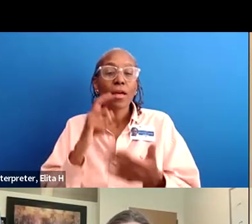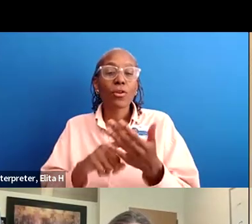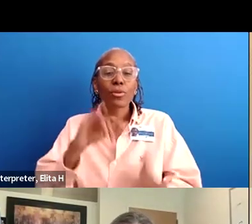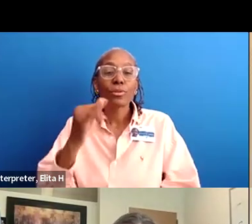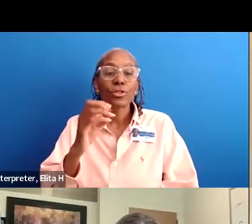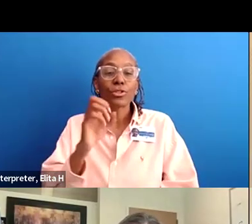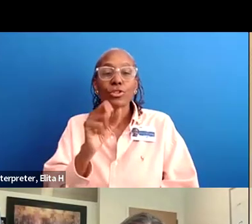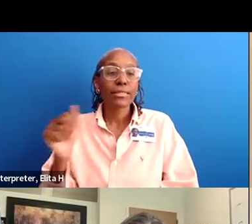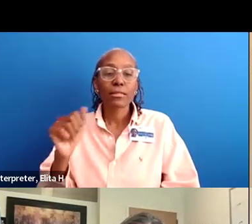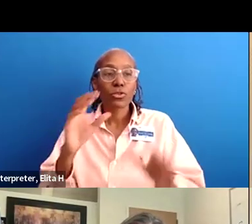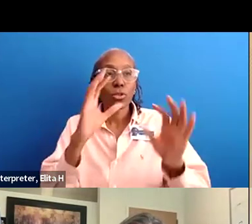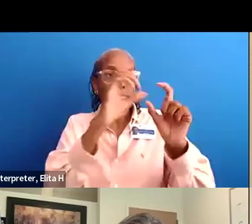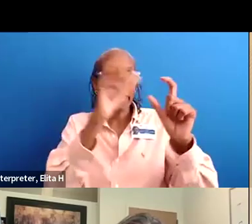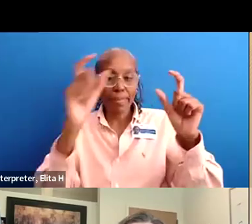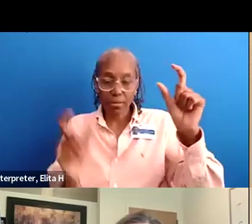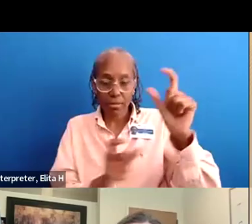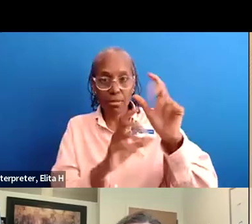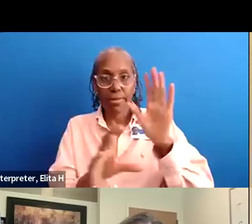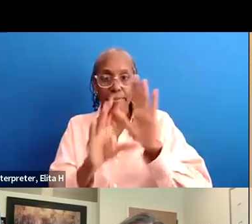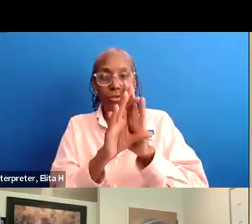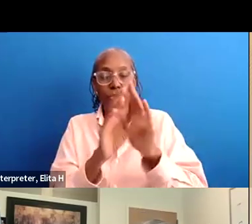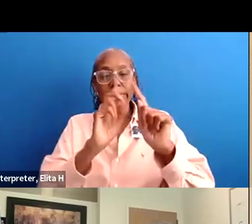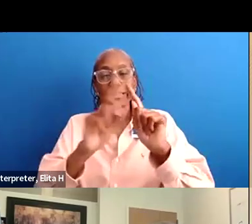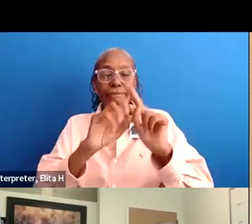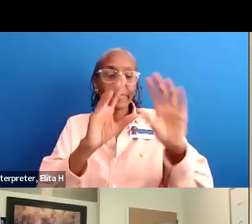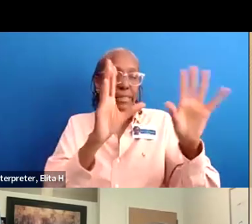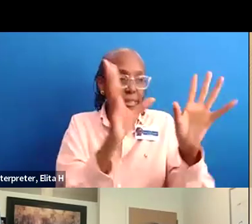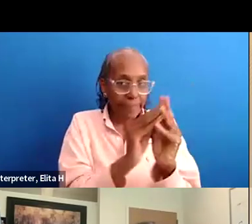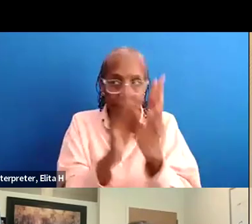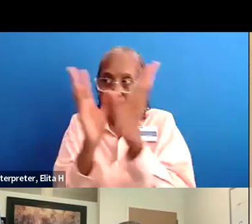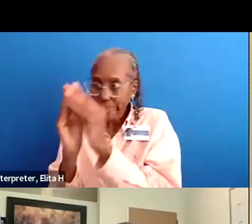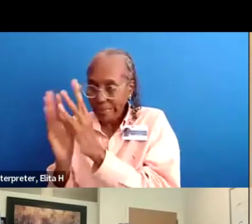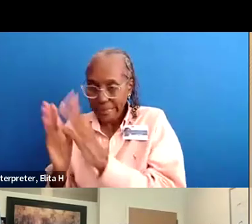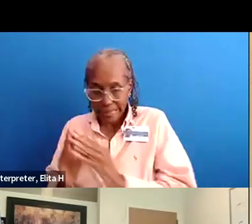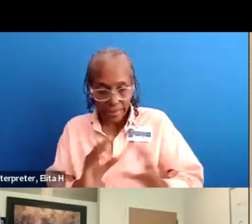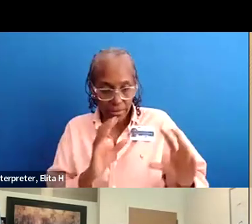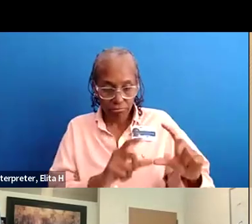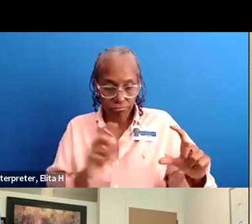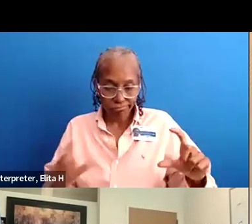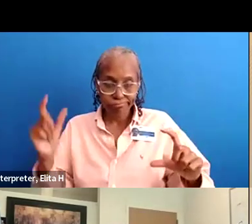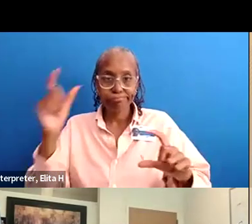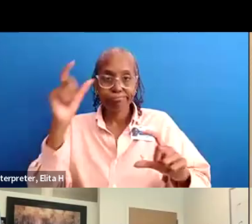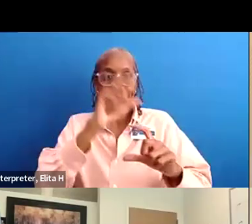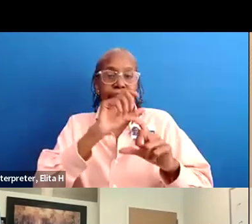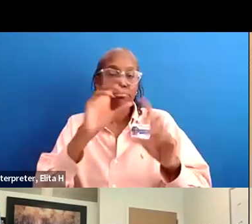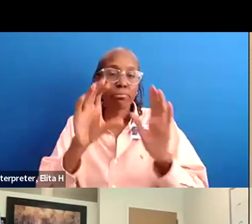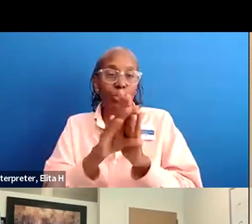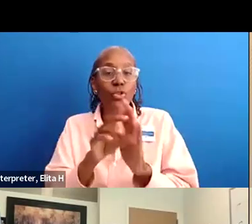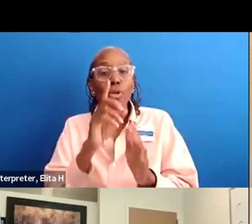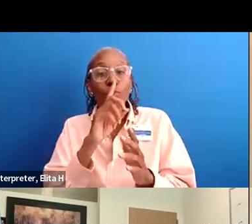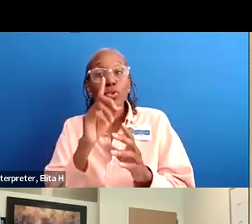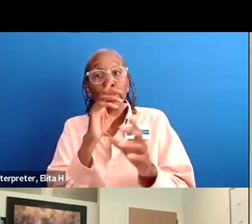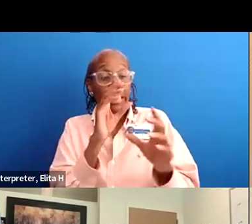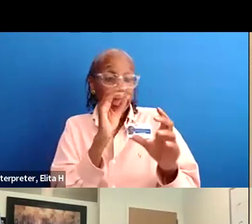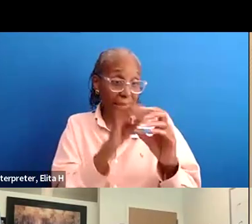your bubble diagram that was so helpful with all the different committees and around that picture, and I'm sure within